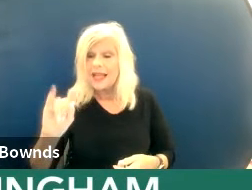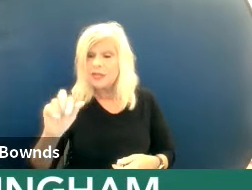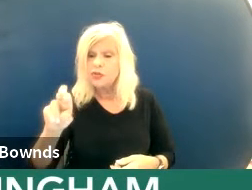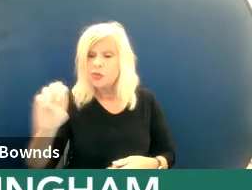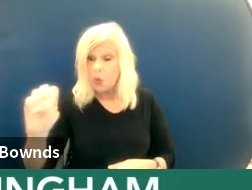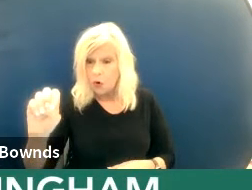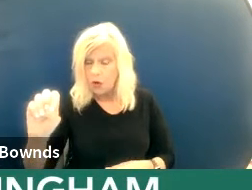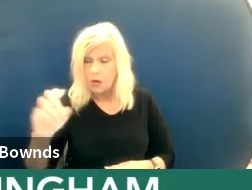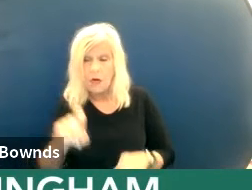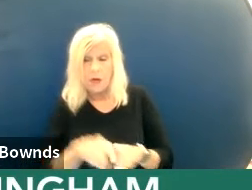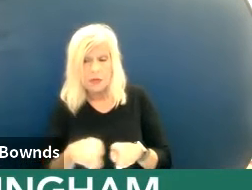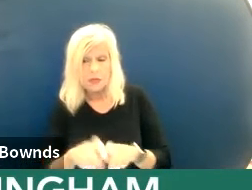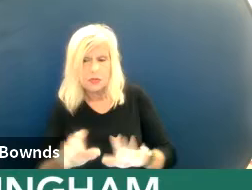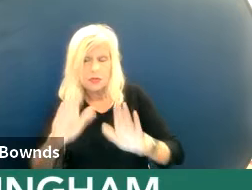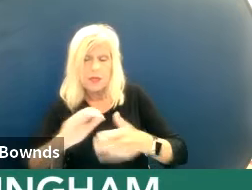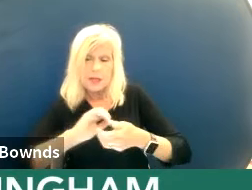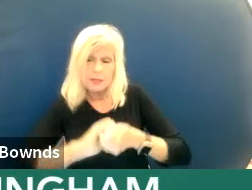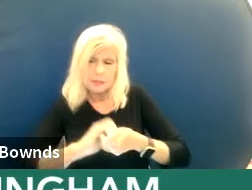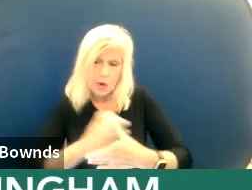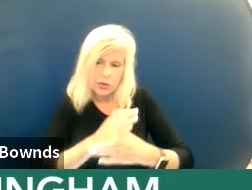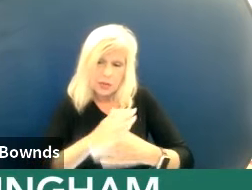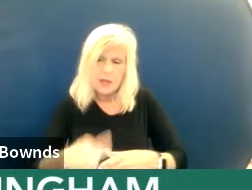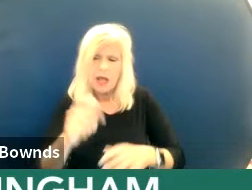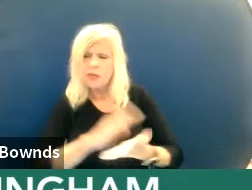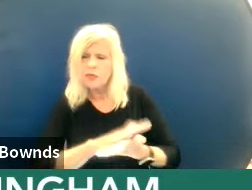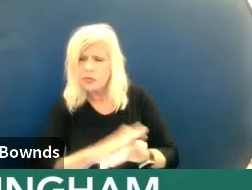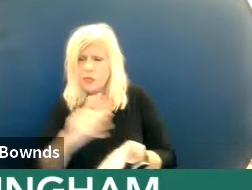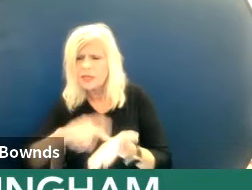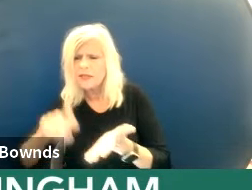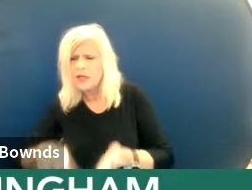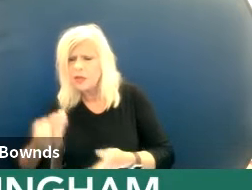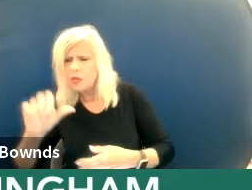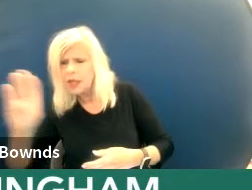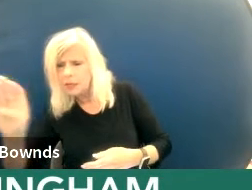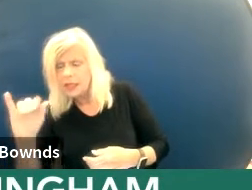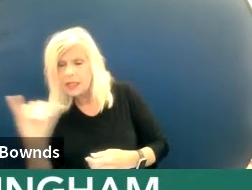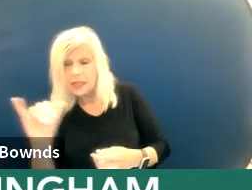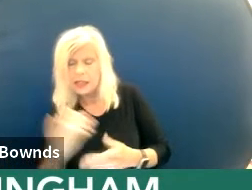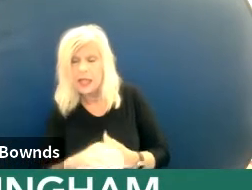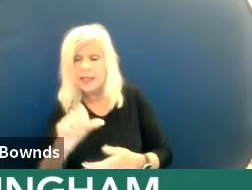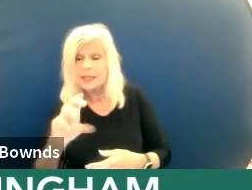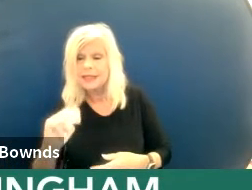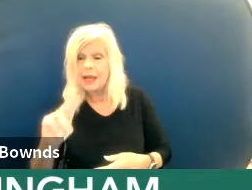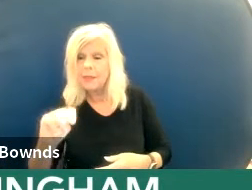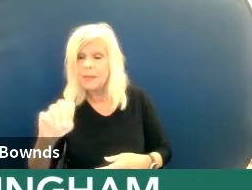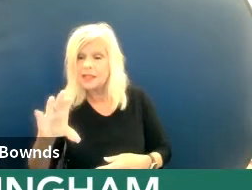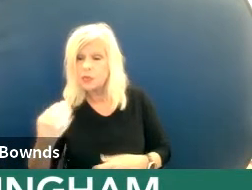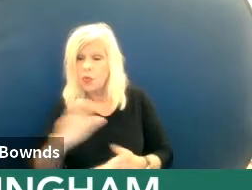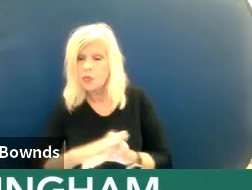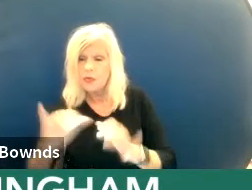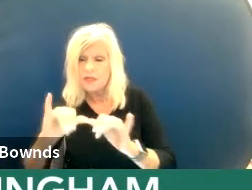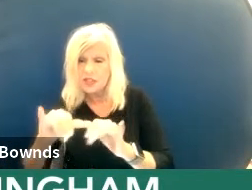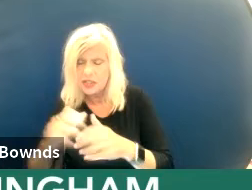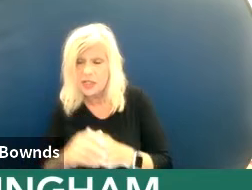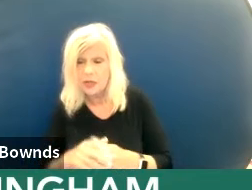great partnerships with other schools and investigators at UAB, such as Sam Misko from the School of Engineering, who